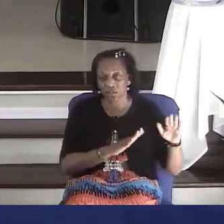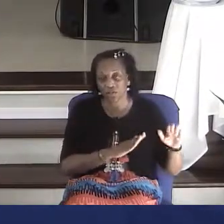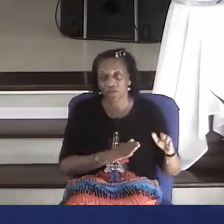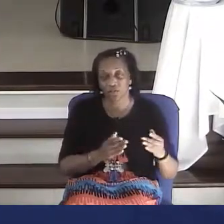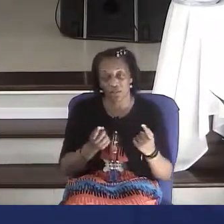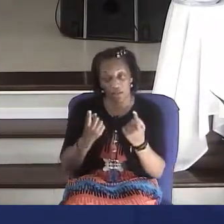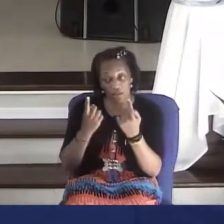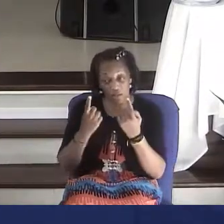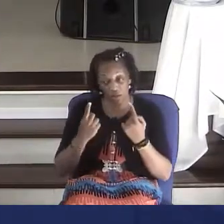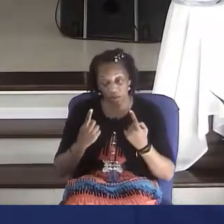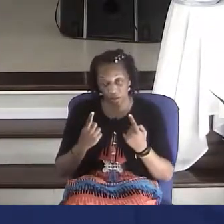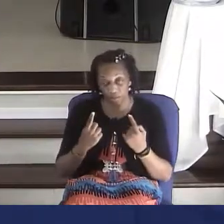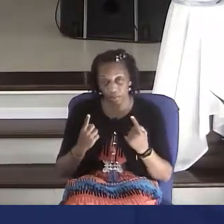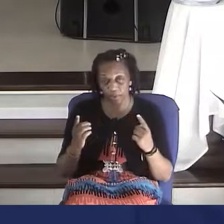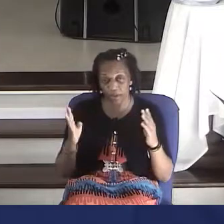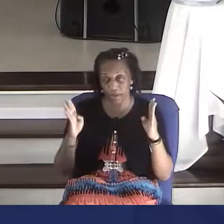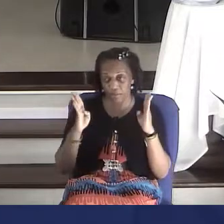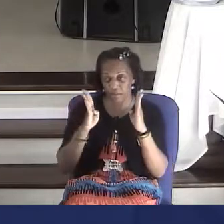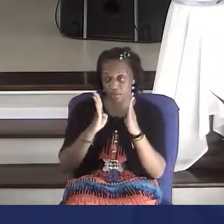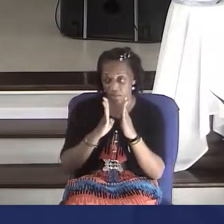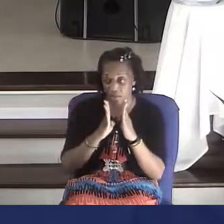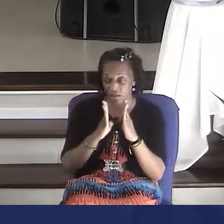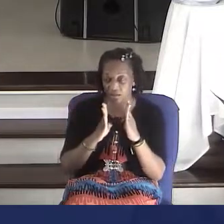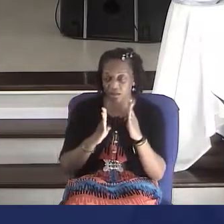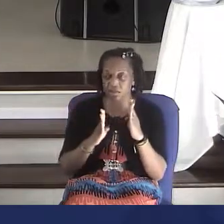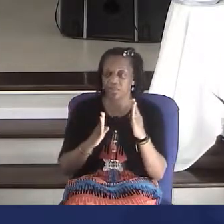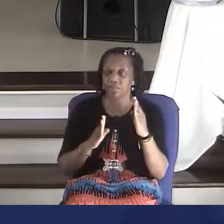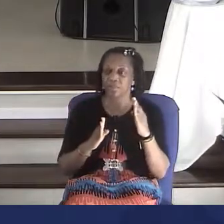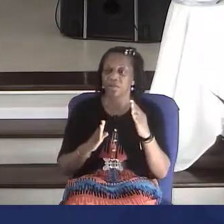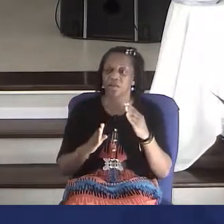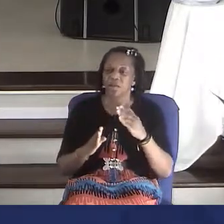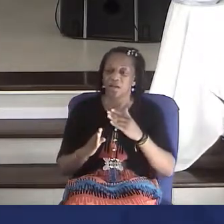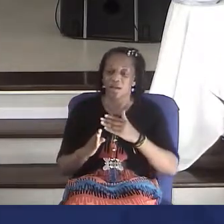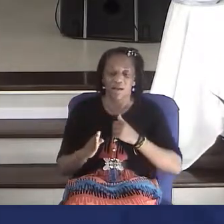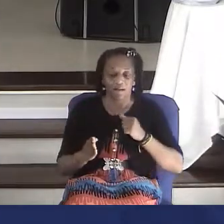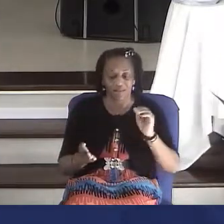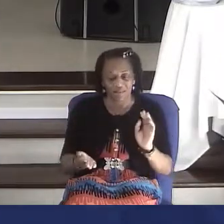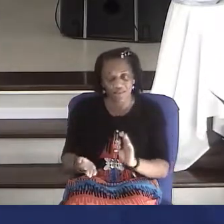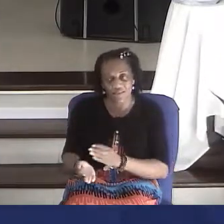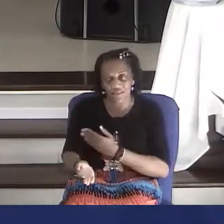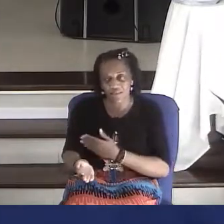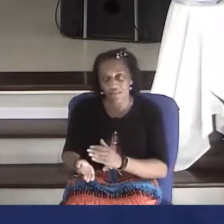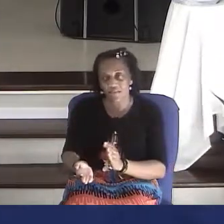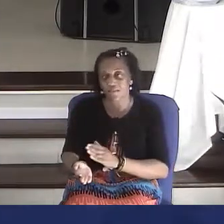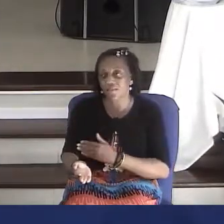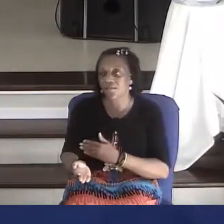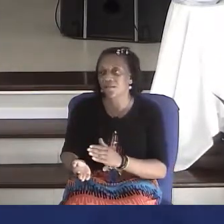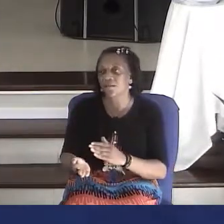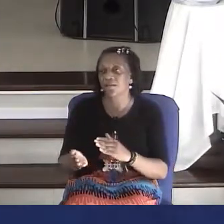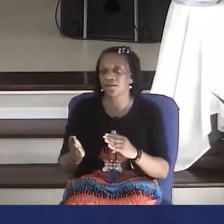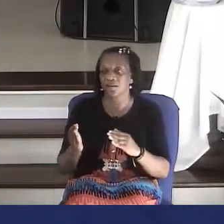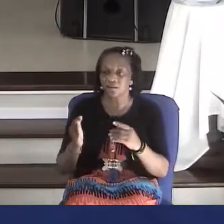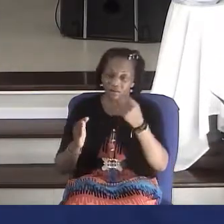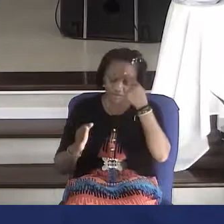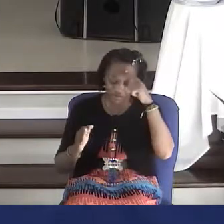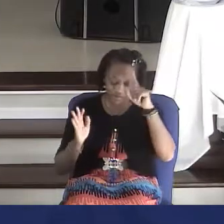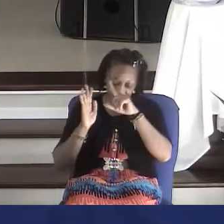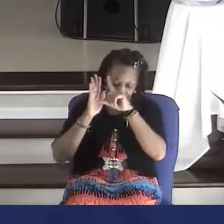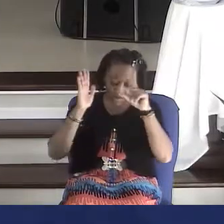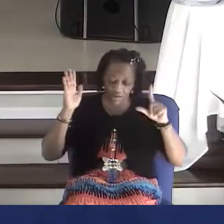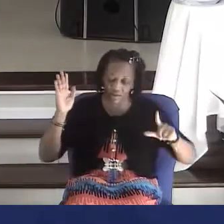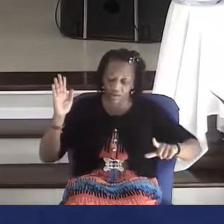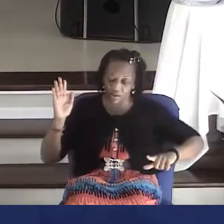him in spirit and in truth. But we know that this is where, besides home, this is where the bread of life is